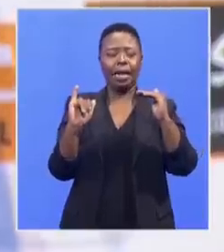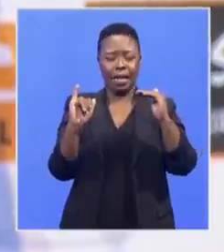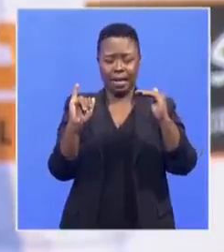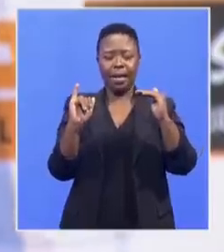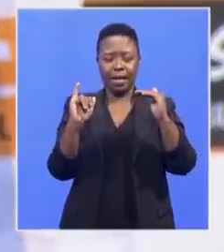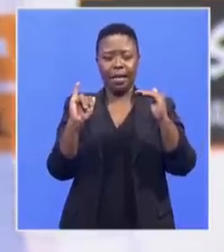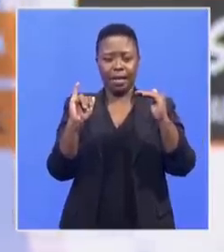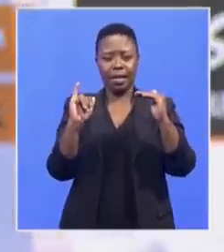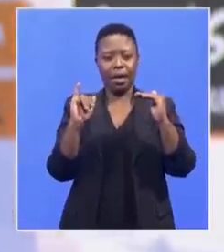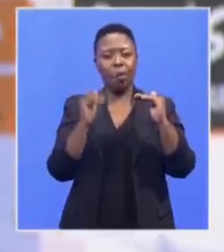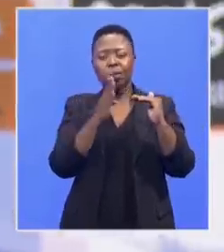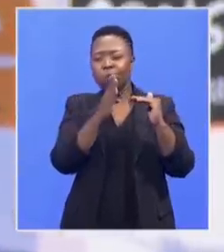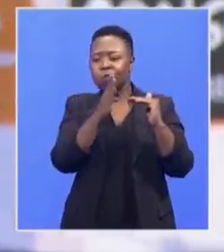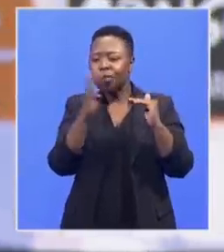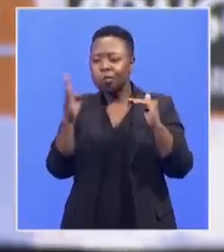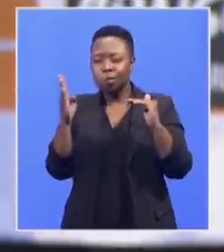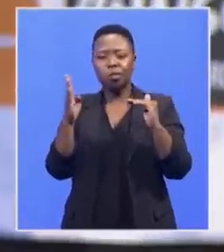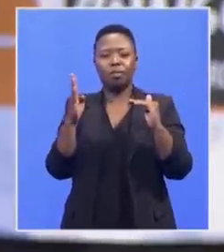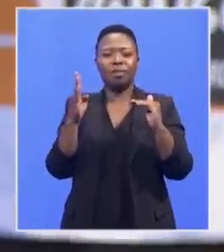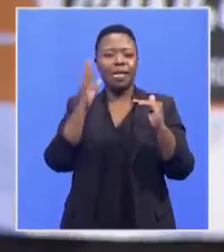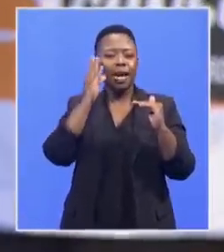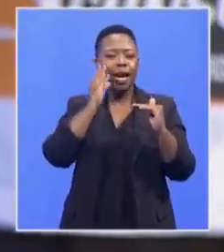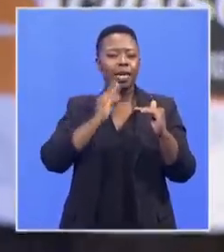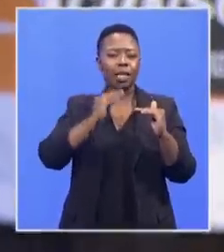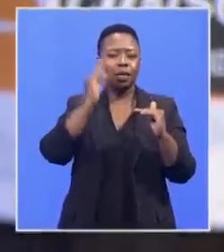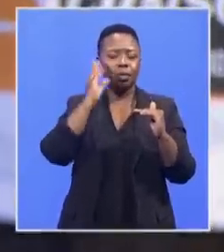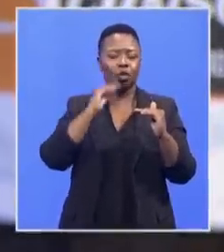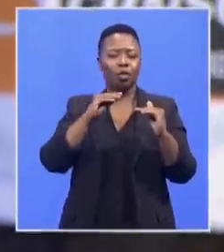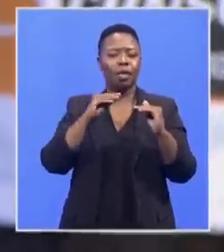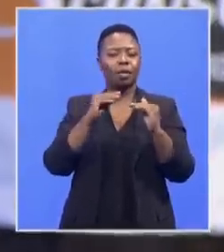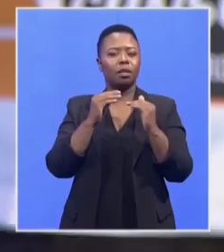lives of millions of South Africans today.